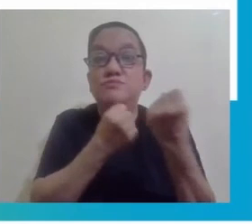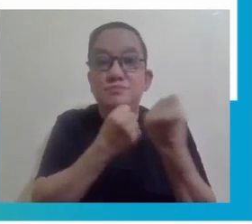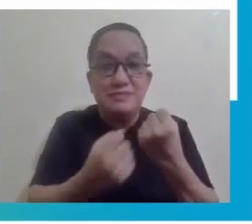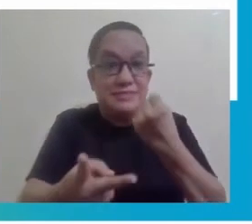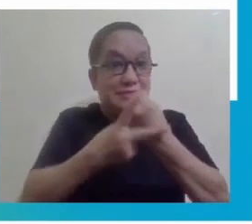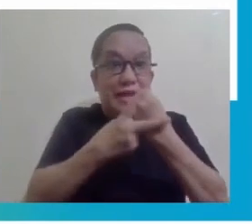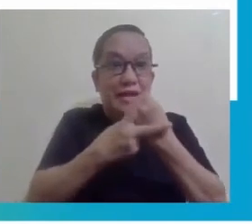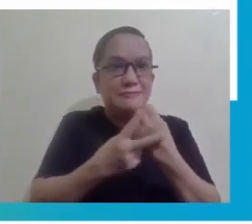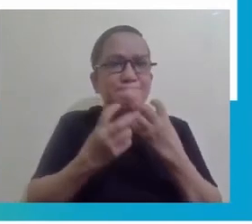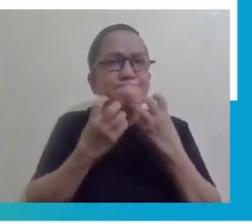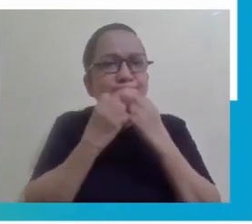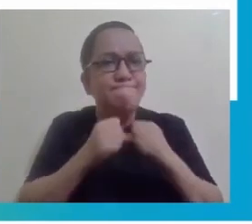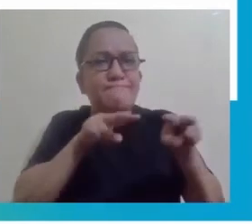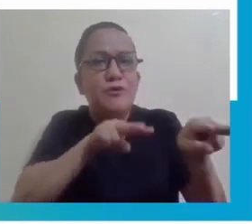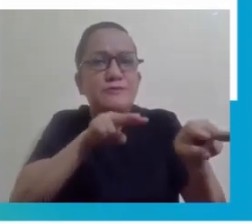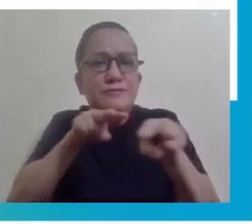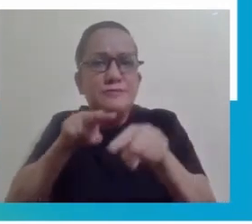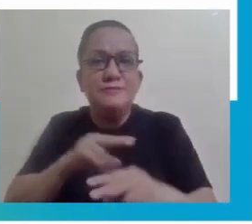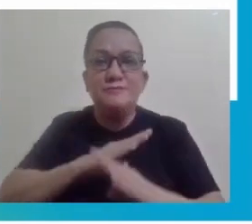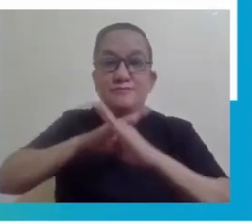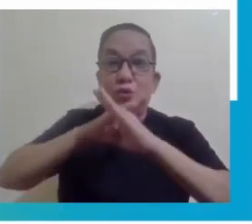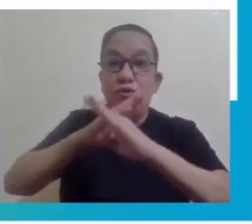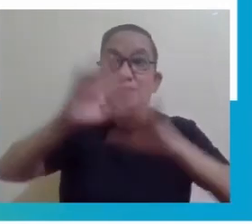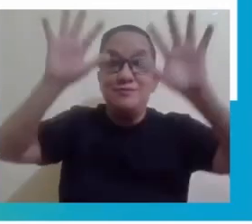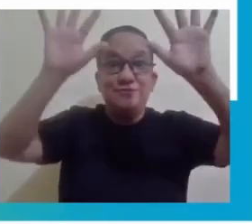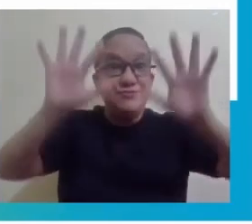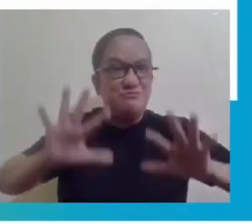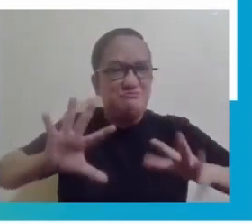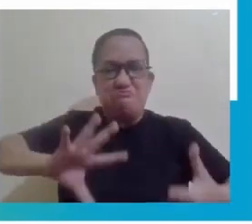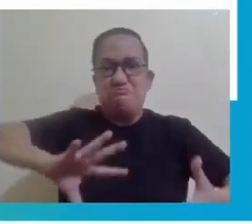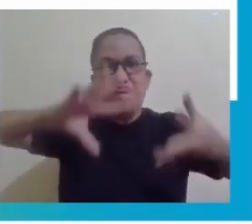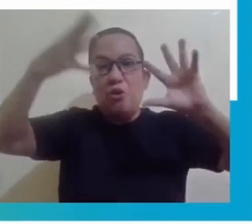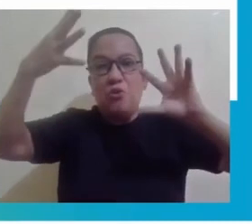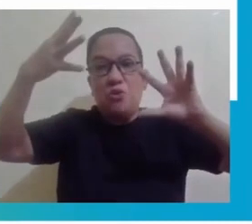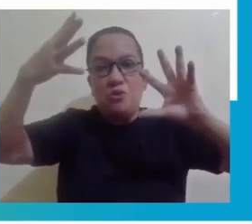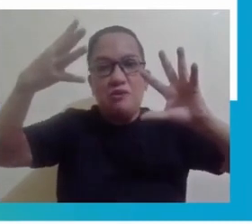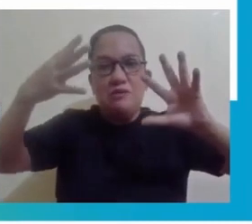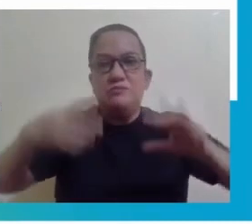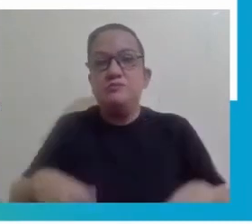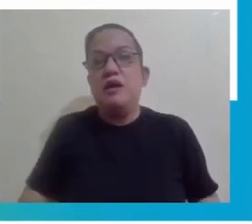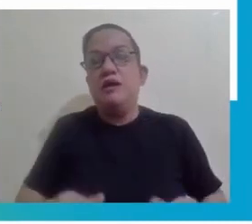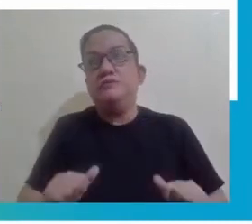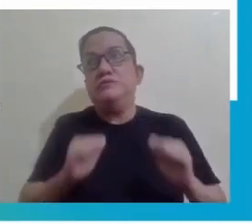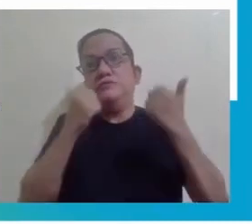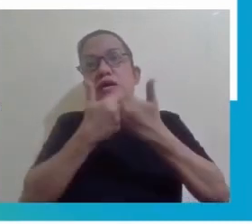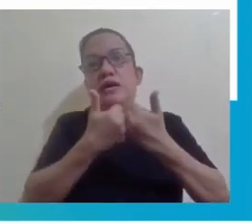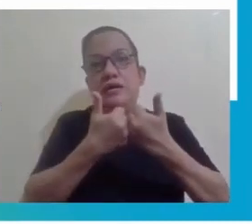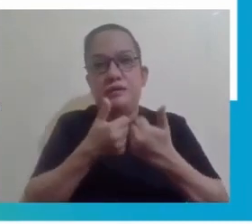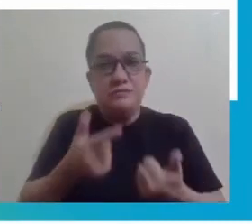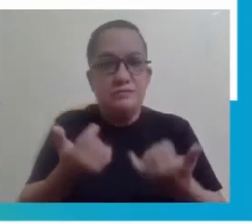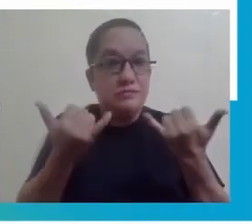climate change and disasters. But they are under severe stress right now. ADB is stepping up our efforts to